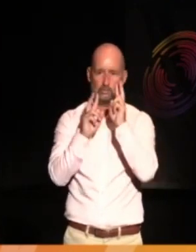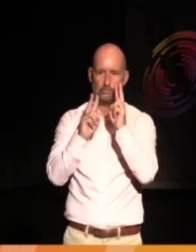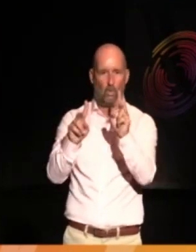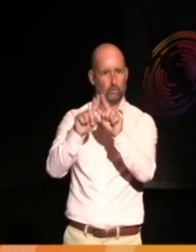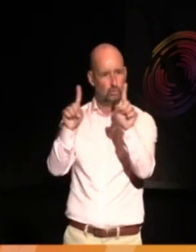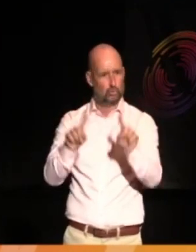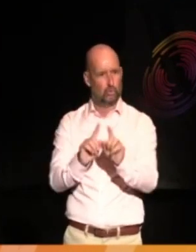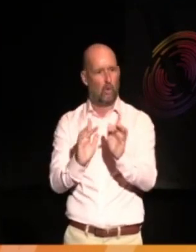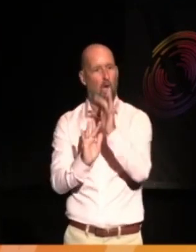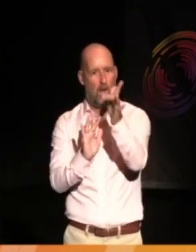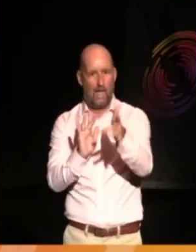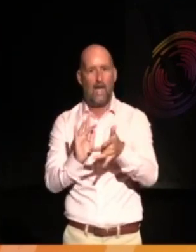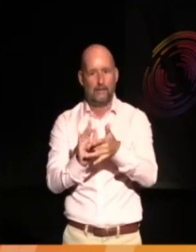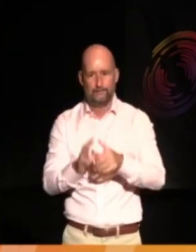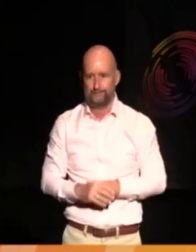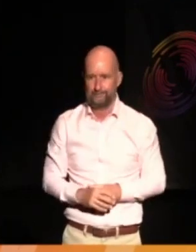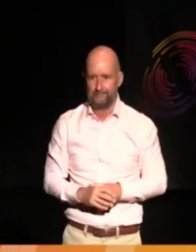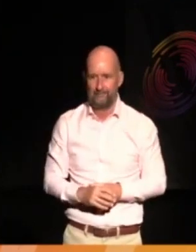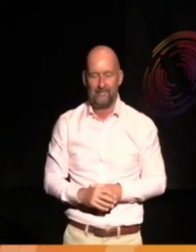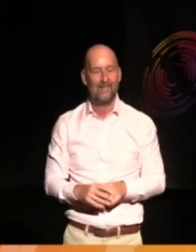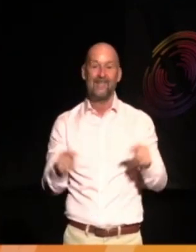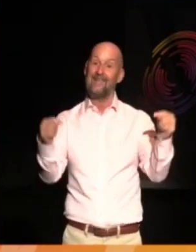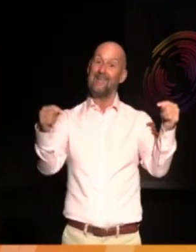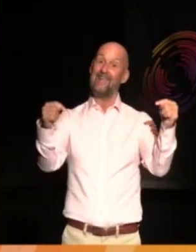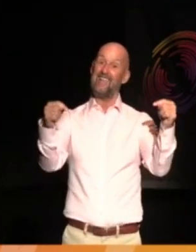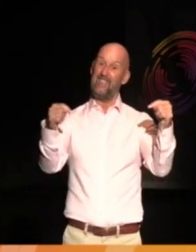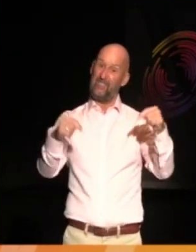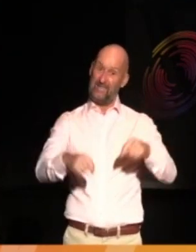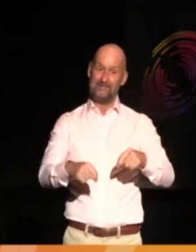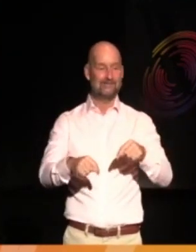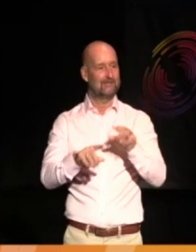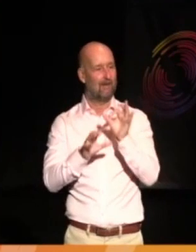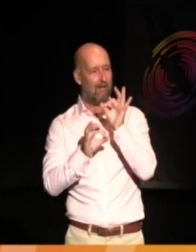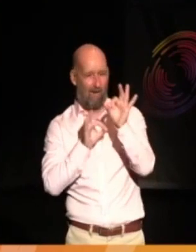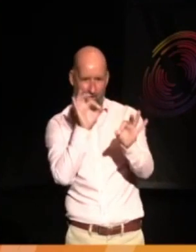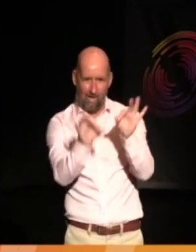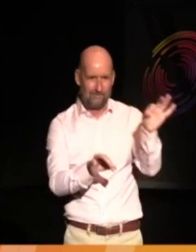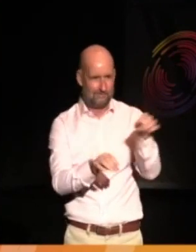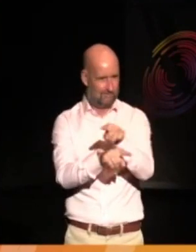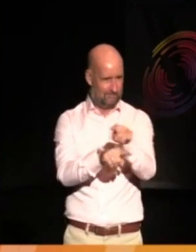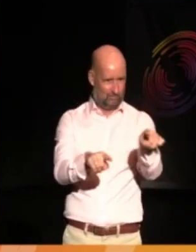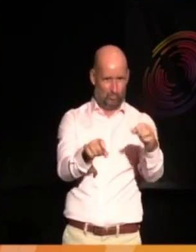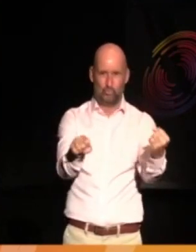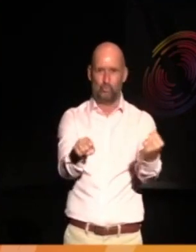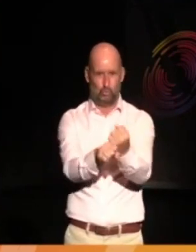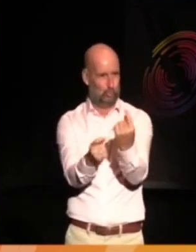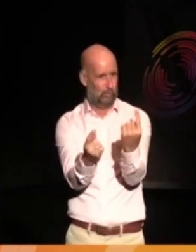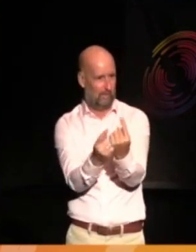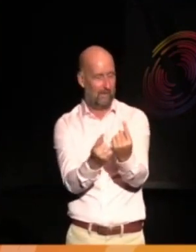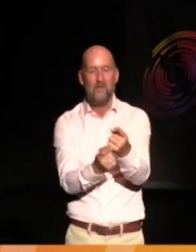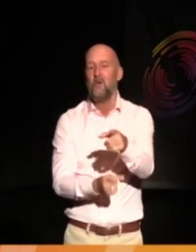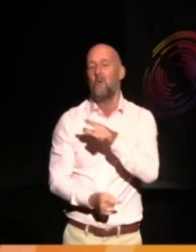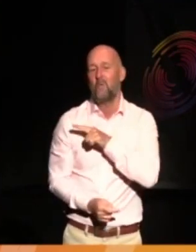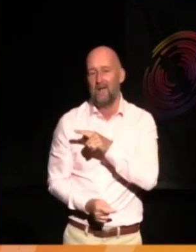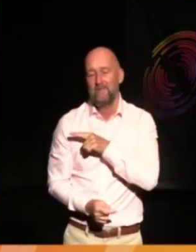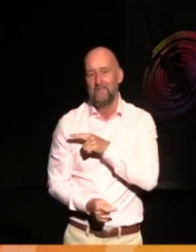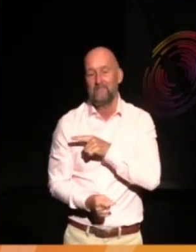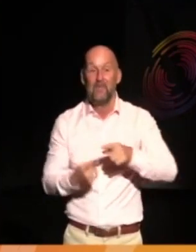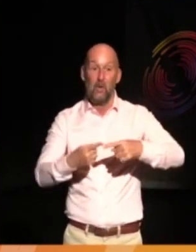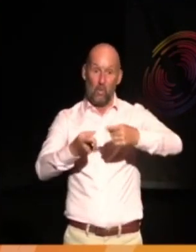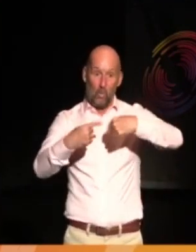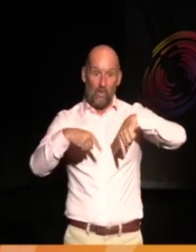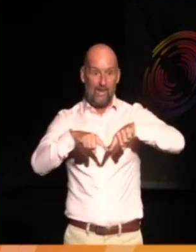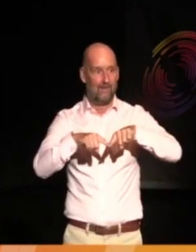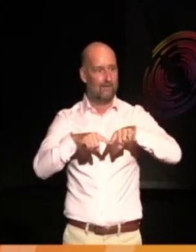as well. And this is an exercise basically that just to acknowledge that we're in the